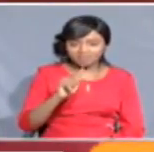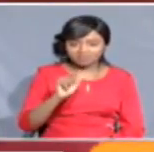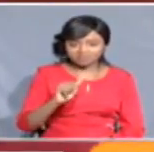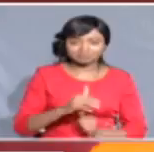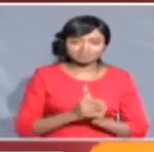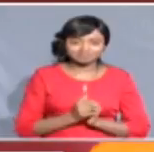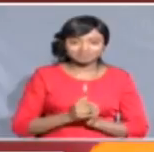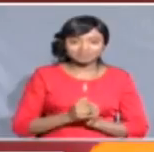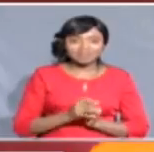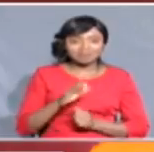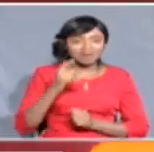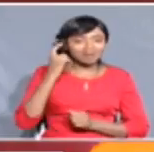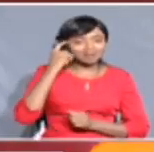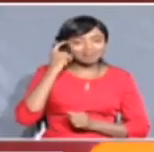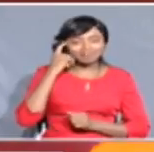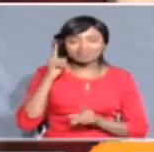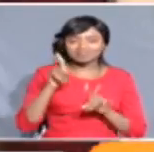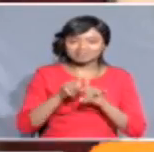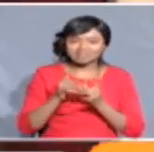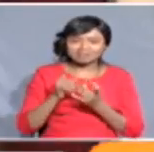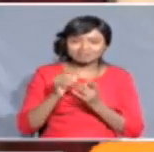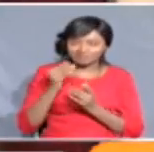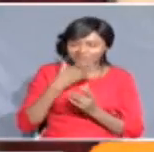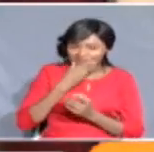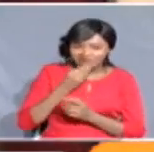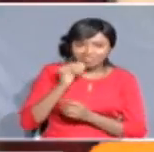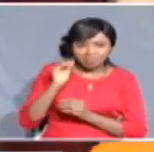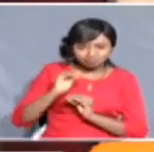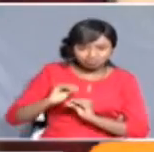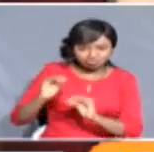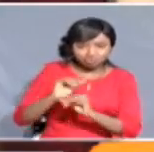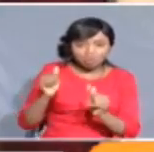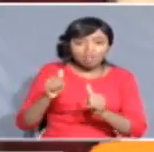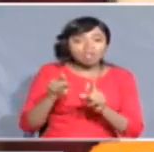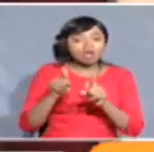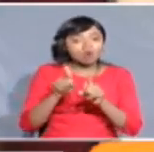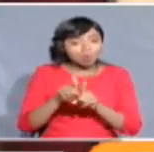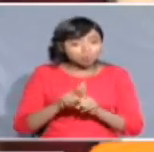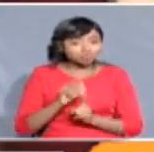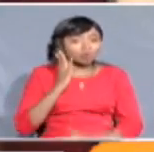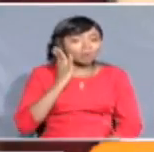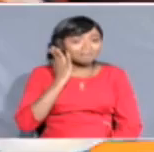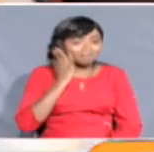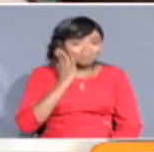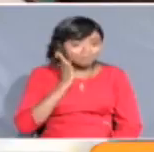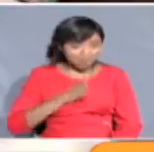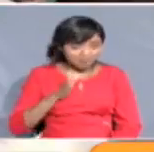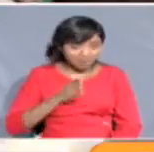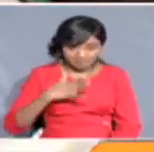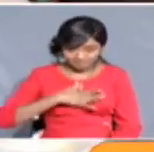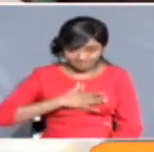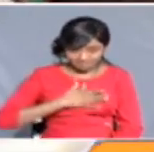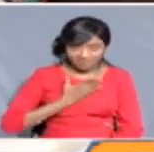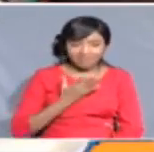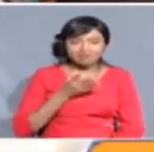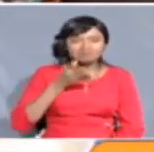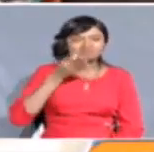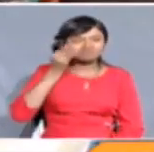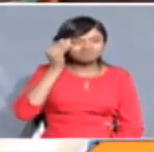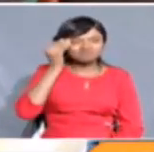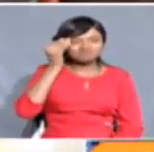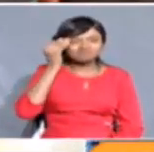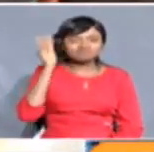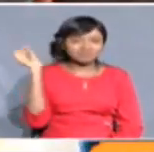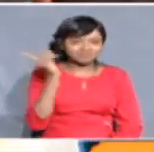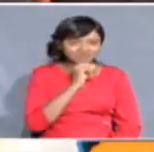that instilled in her strong values. I thank God because my mother was educated. And in the old